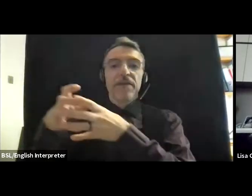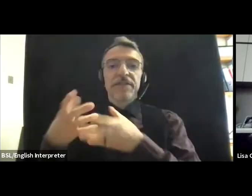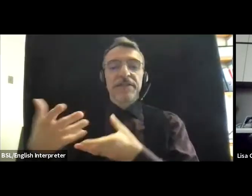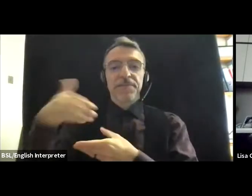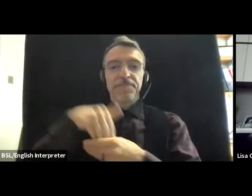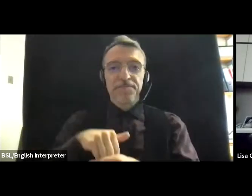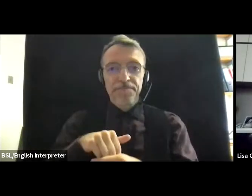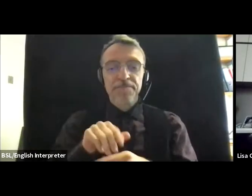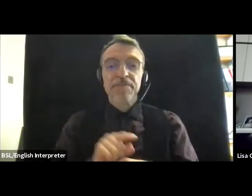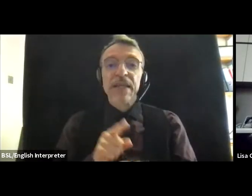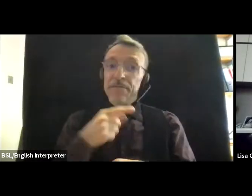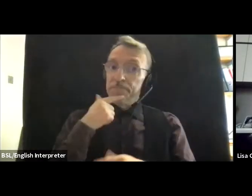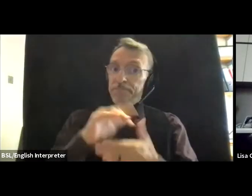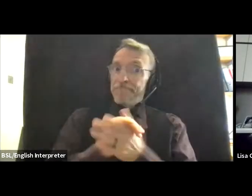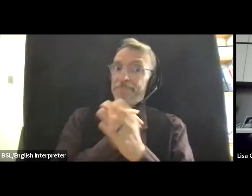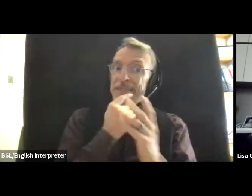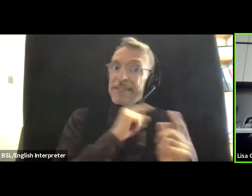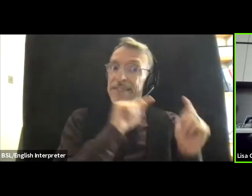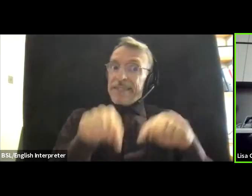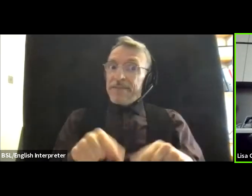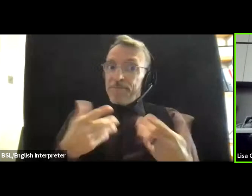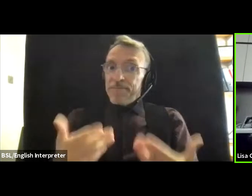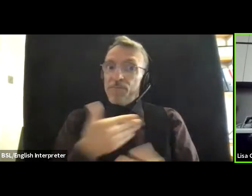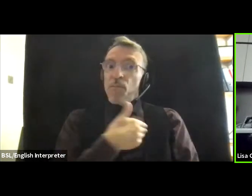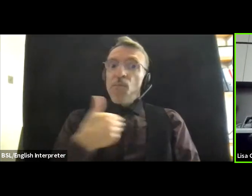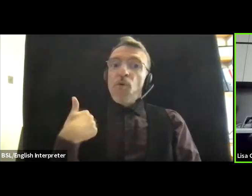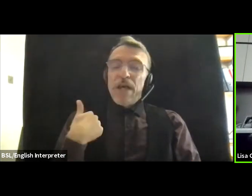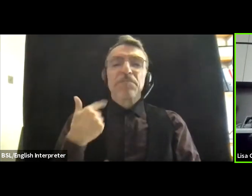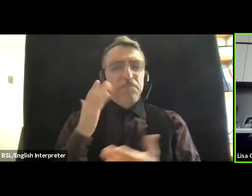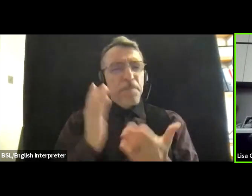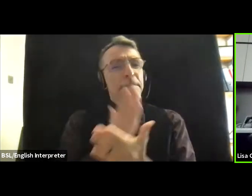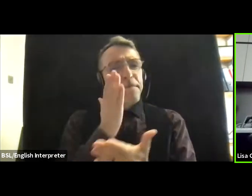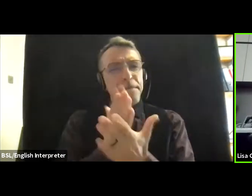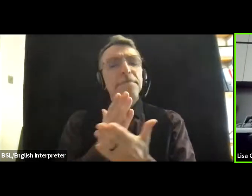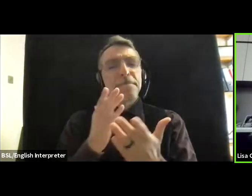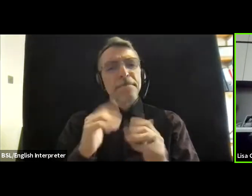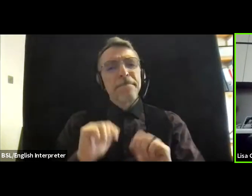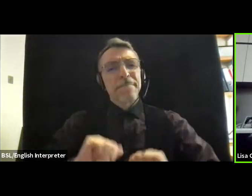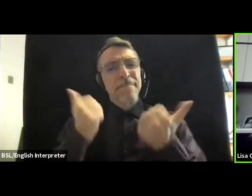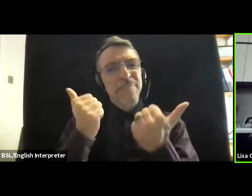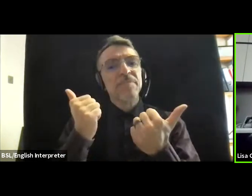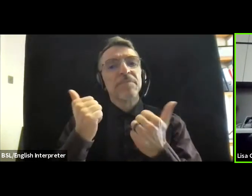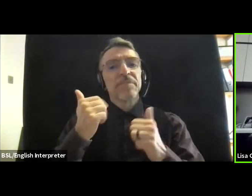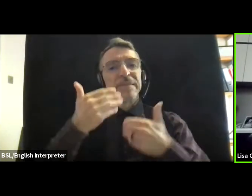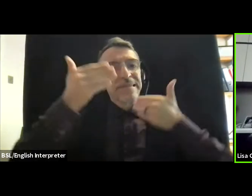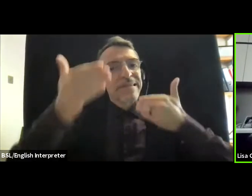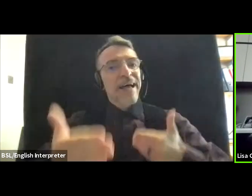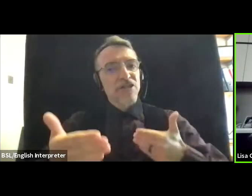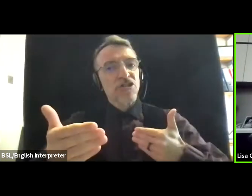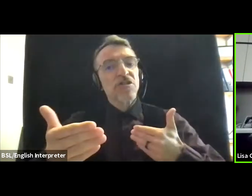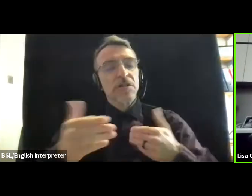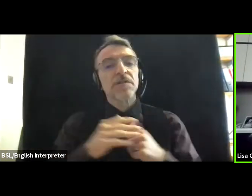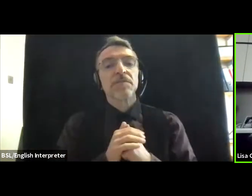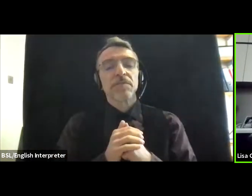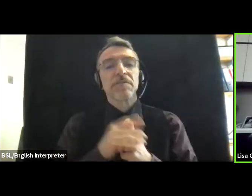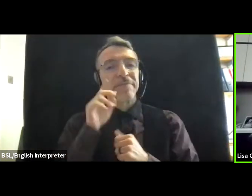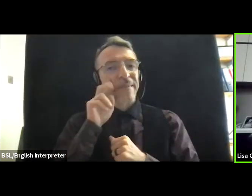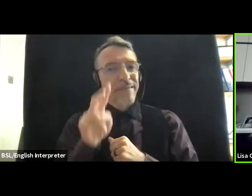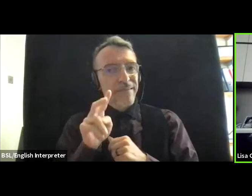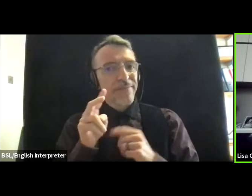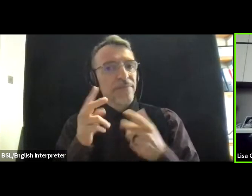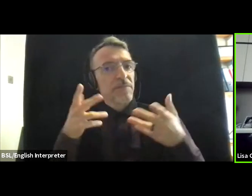you this morning for what will be an excellent session where we will look at the intersectionality